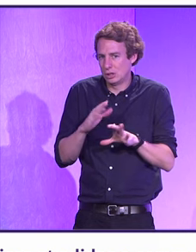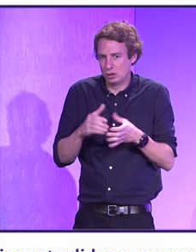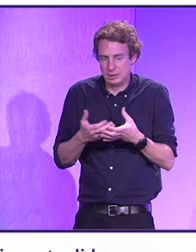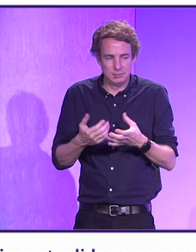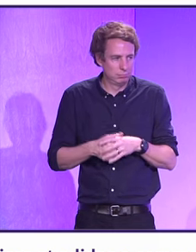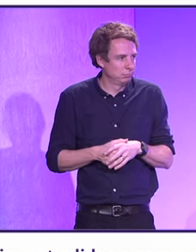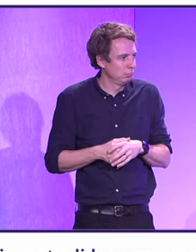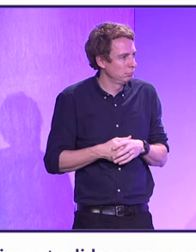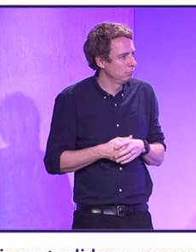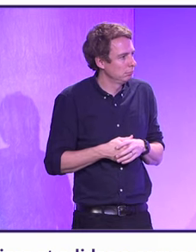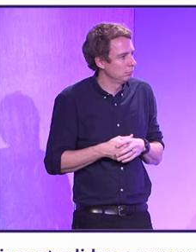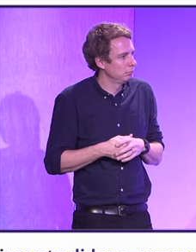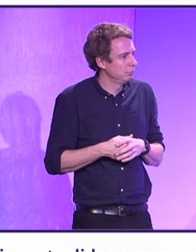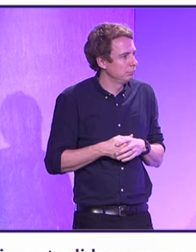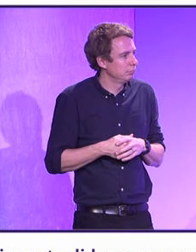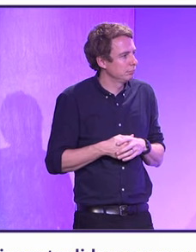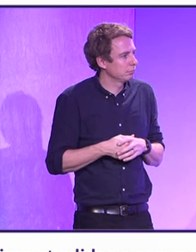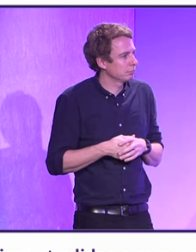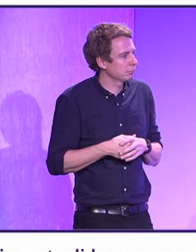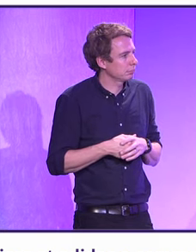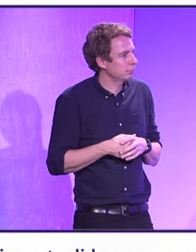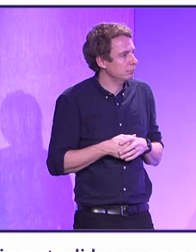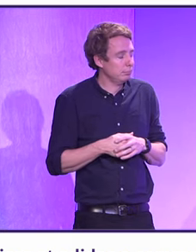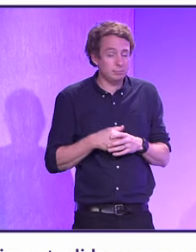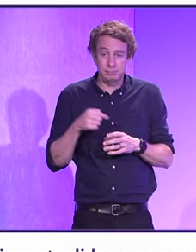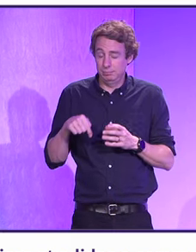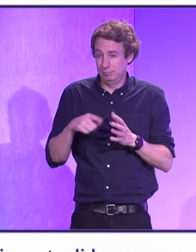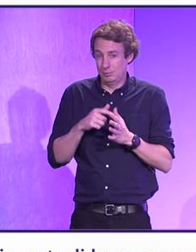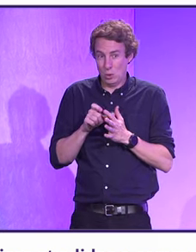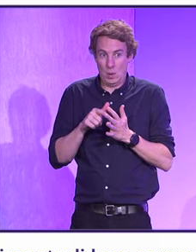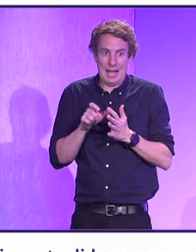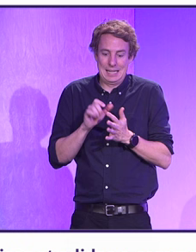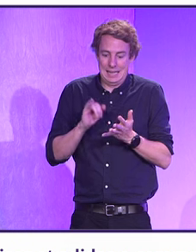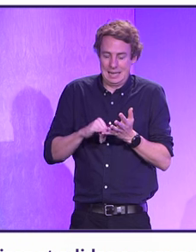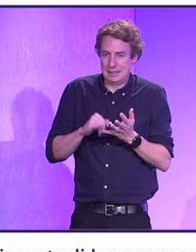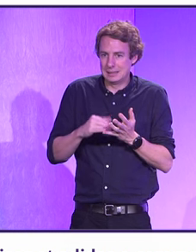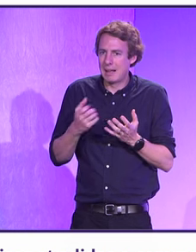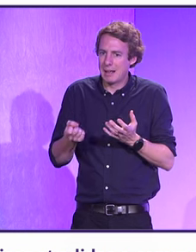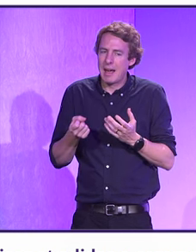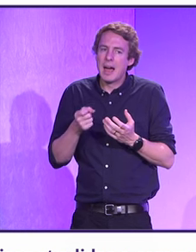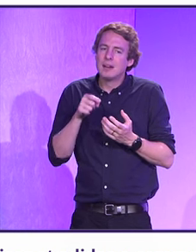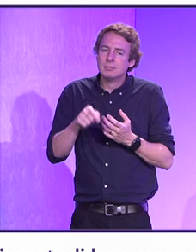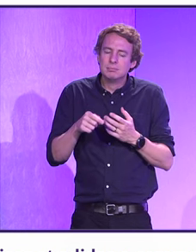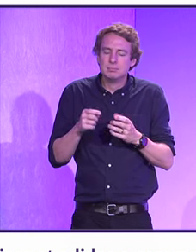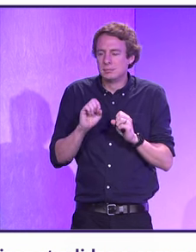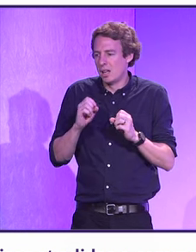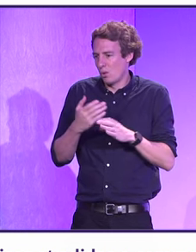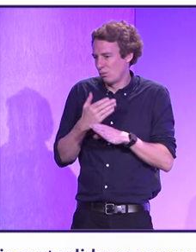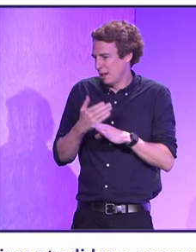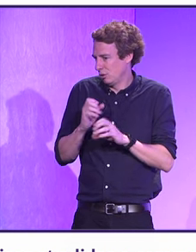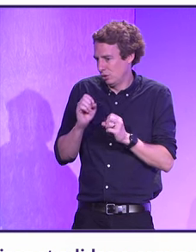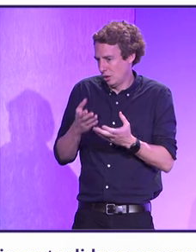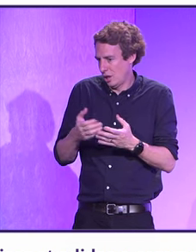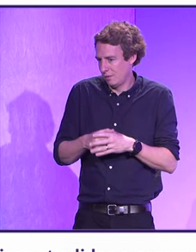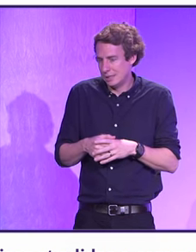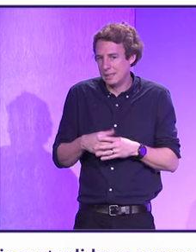production. So in Adidas, the microservices architecture is like we have the orchestration service